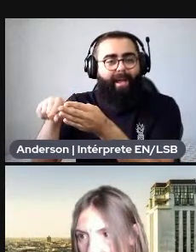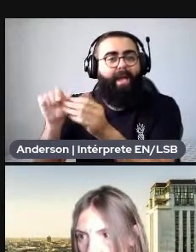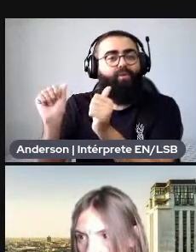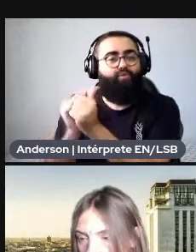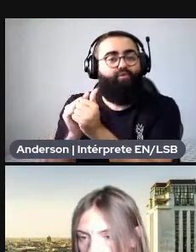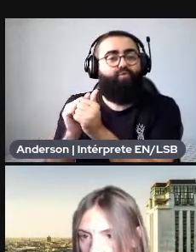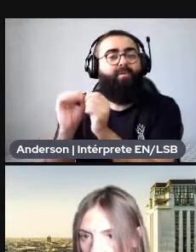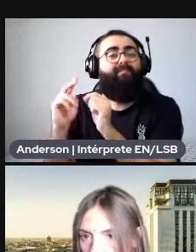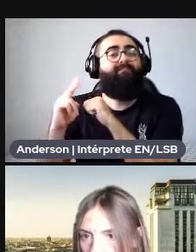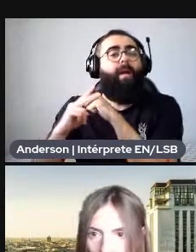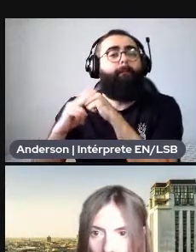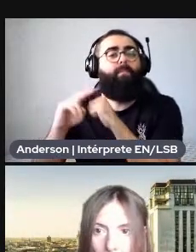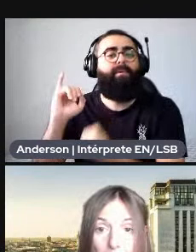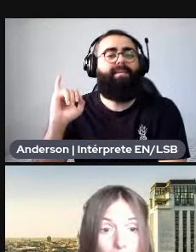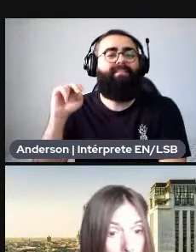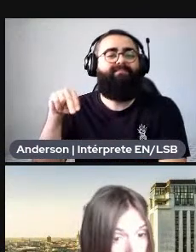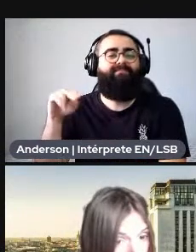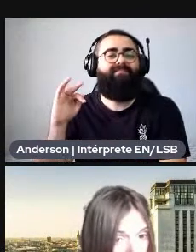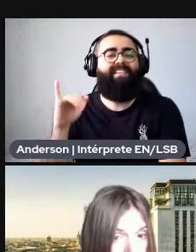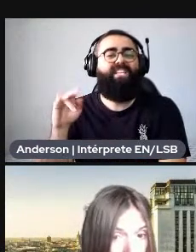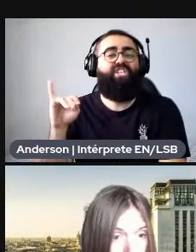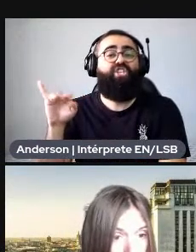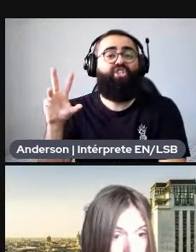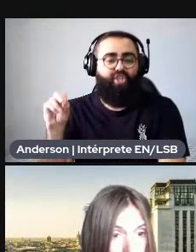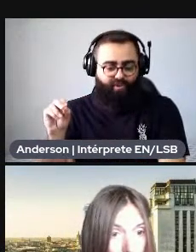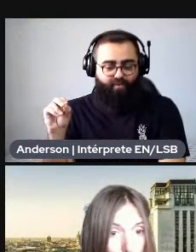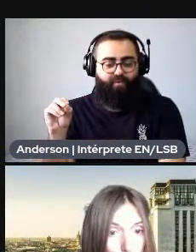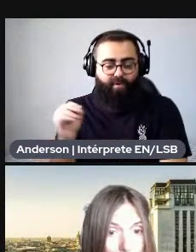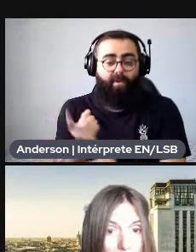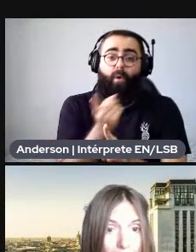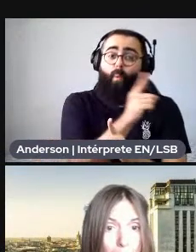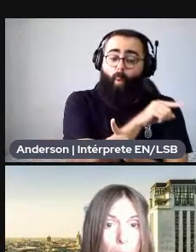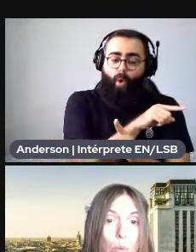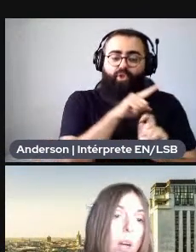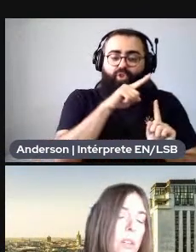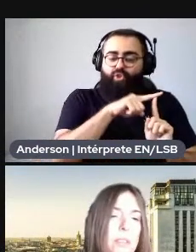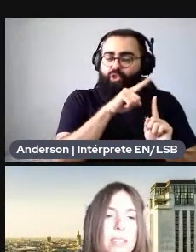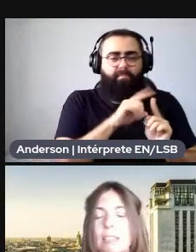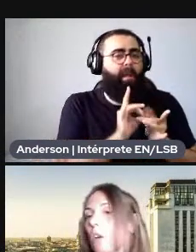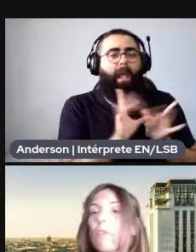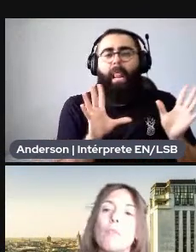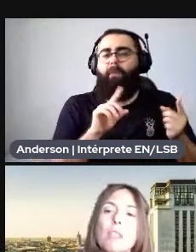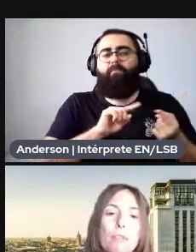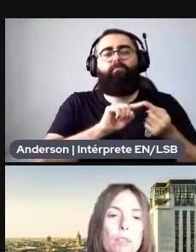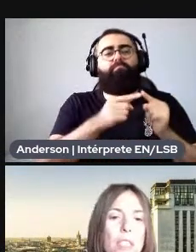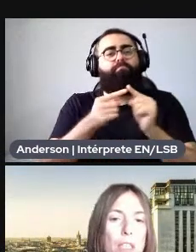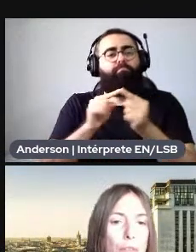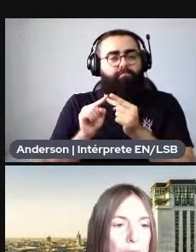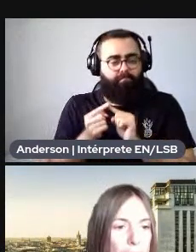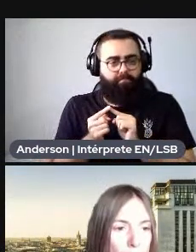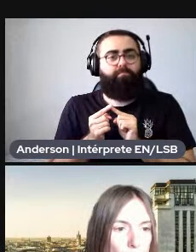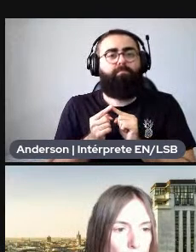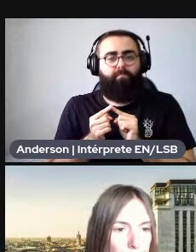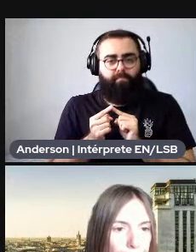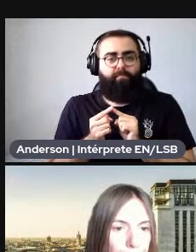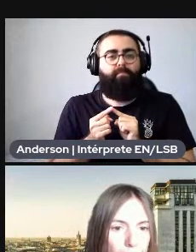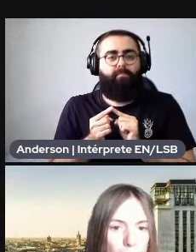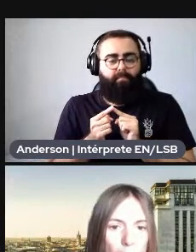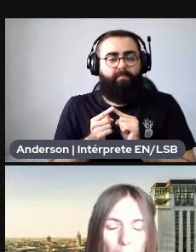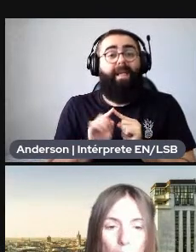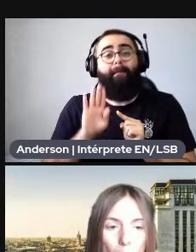appears later on in the history, it immediately appears with a broader set of different